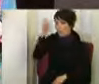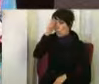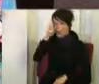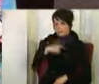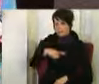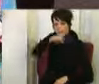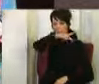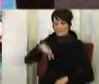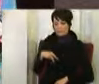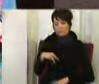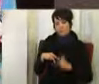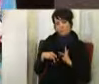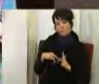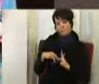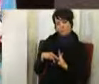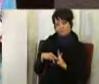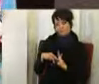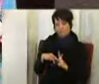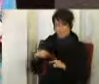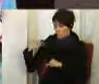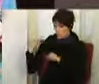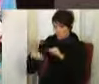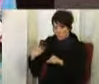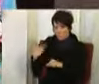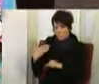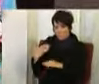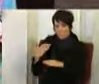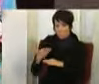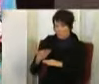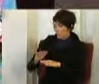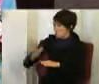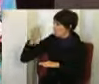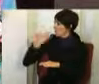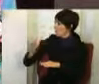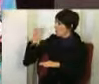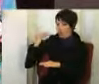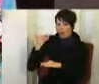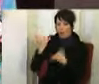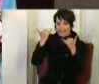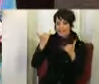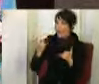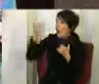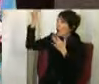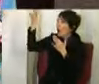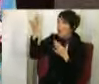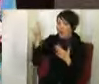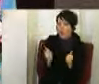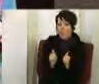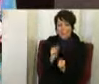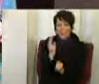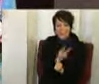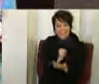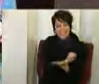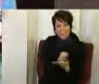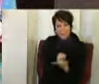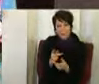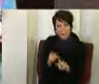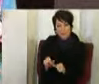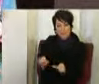who have been in the generations before us, is now present with us as we bring ourselves into this sacred space,